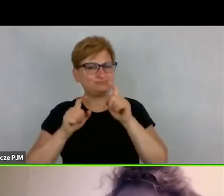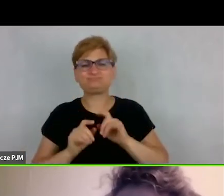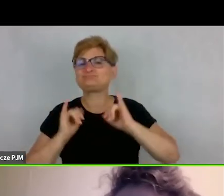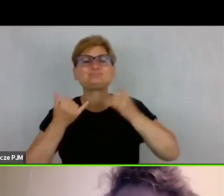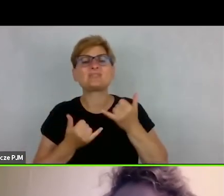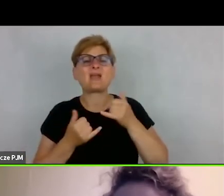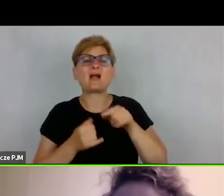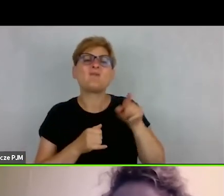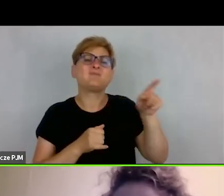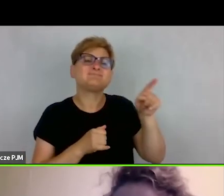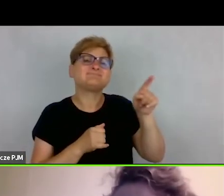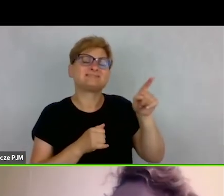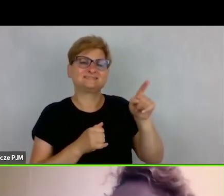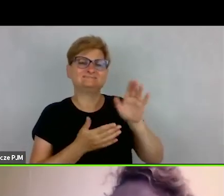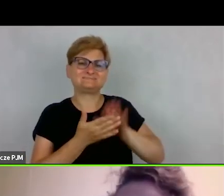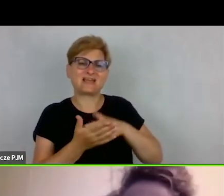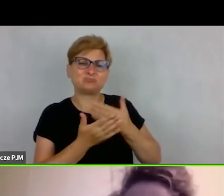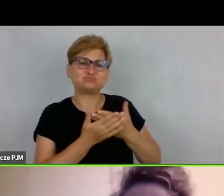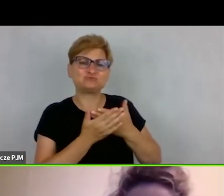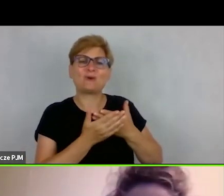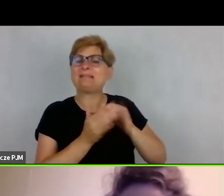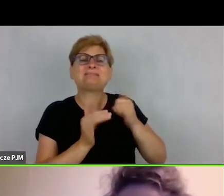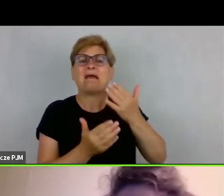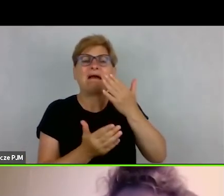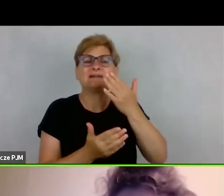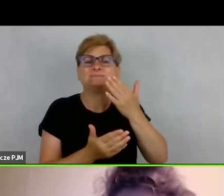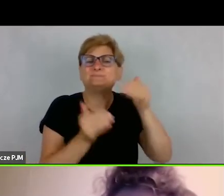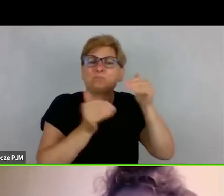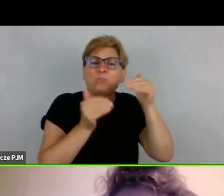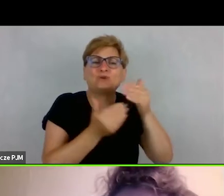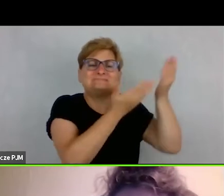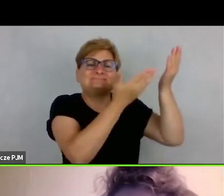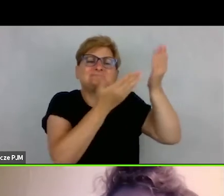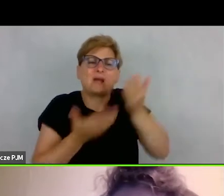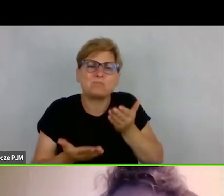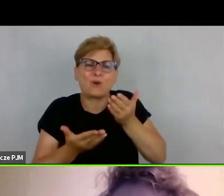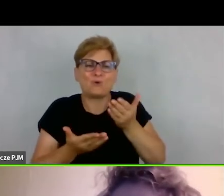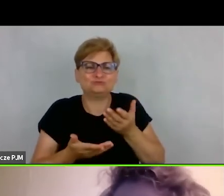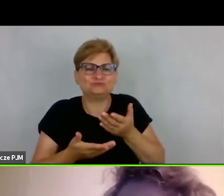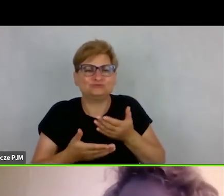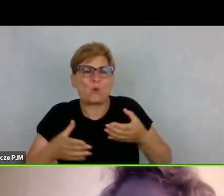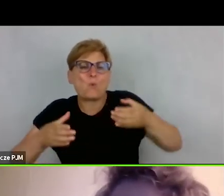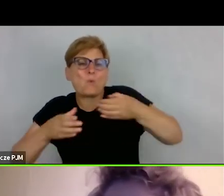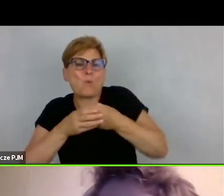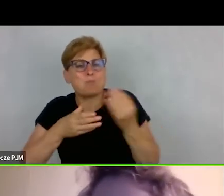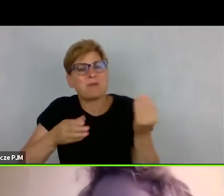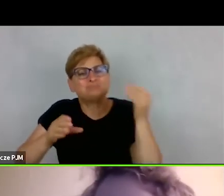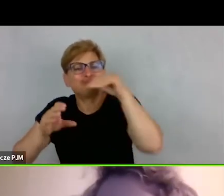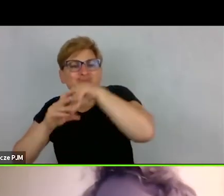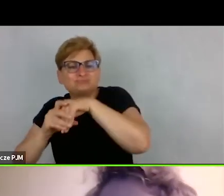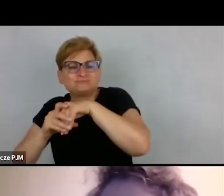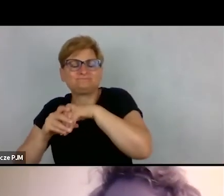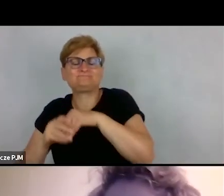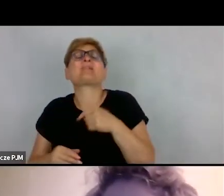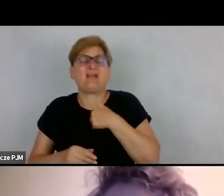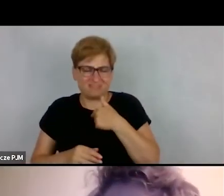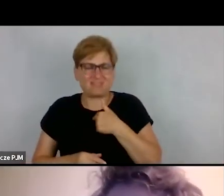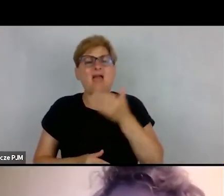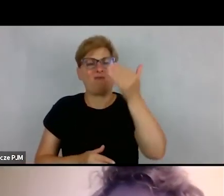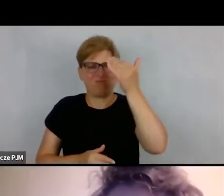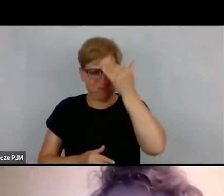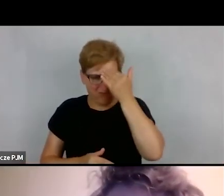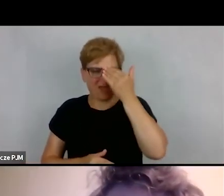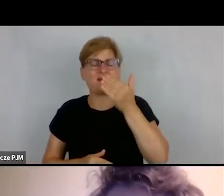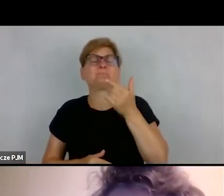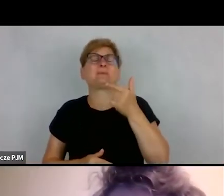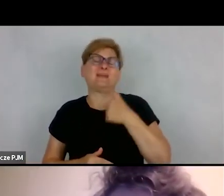to because I am sure that magic happens during those, you know, like conversations in the circle, but it's so hard to sit